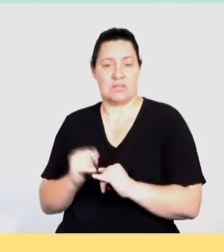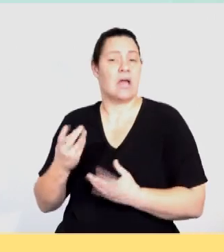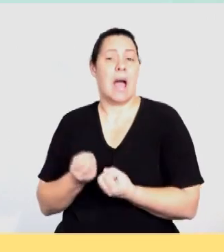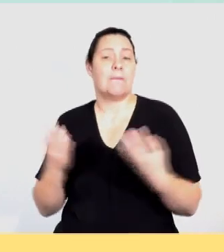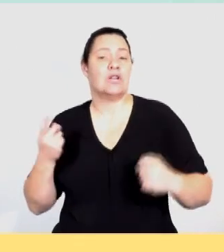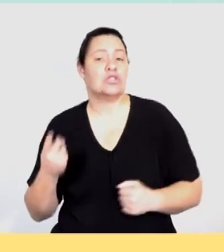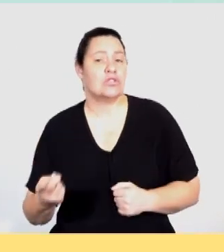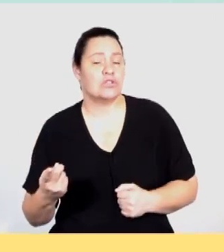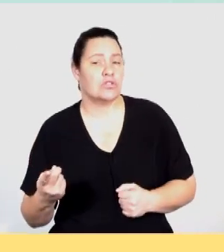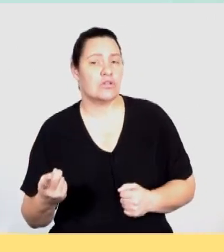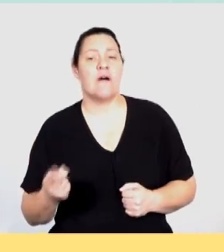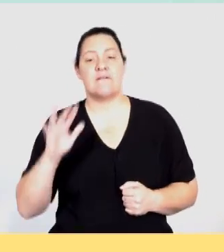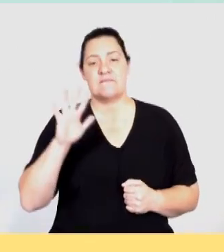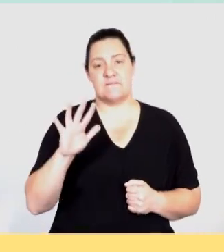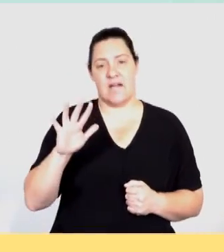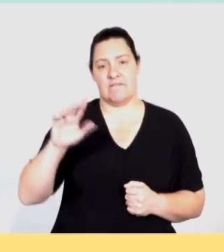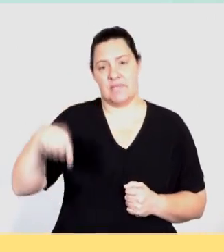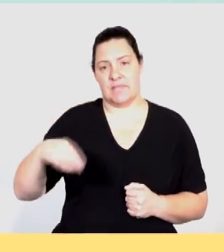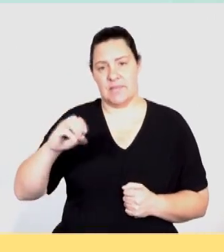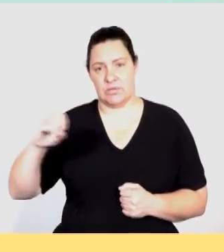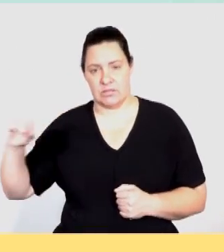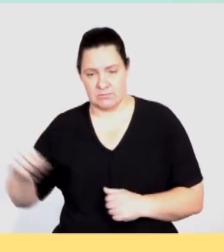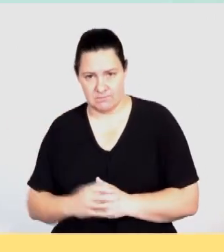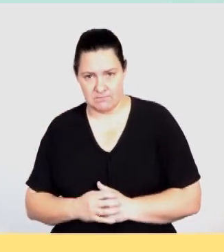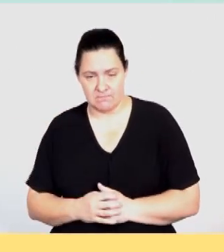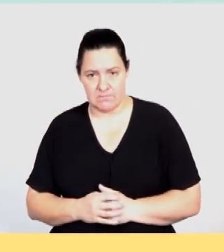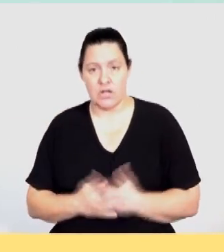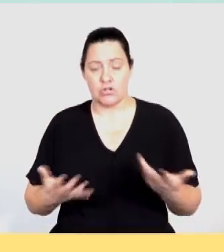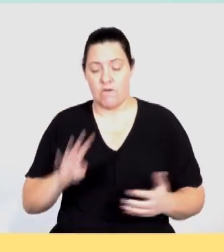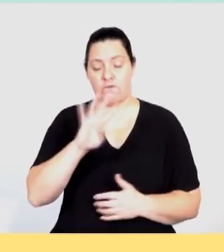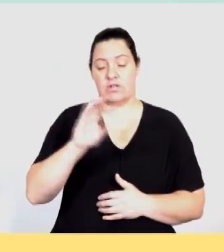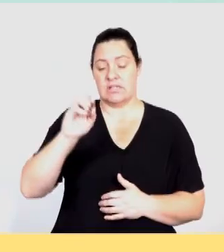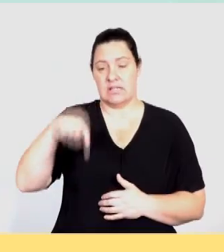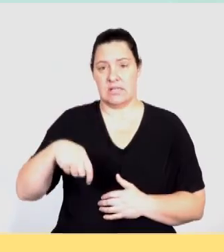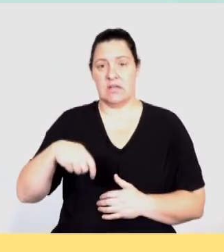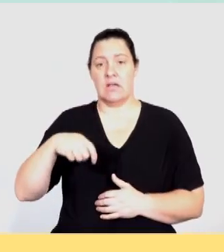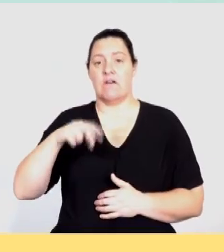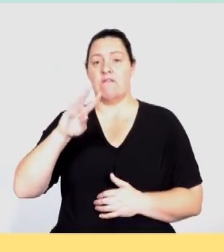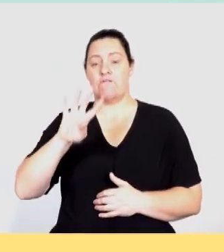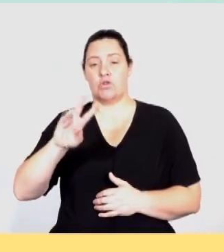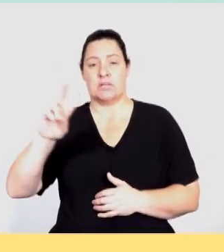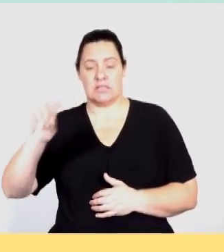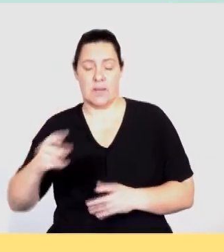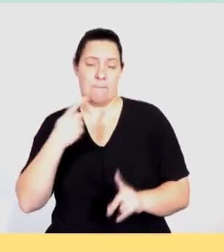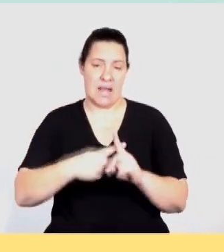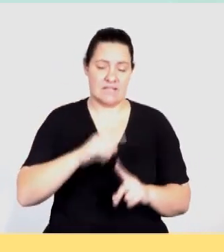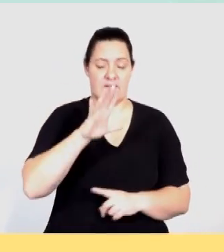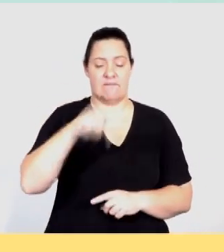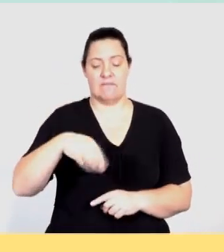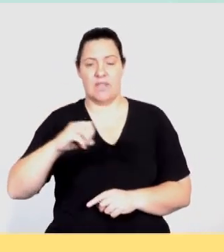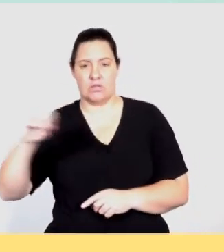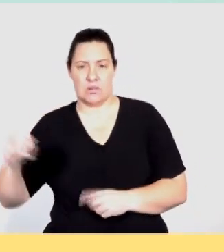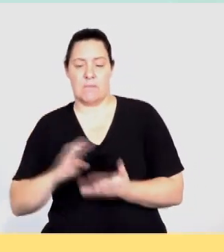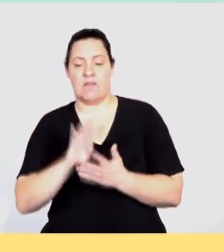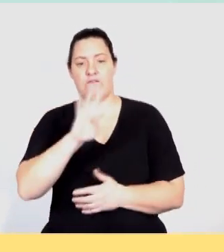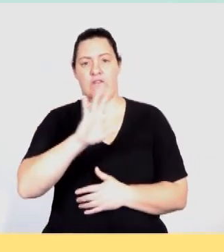invoices. How much is that invoice for? 5,000. So I'm going to say 40,420 plus the